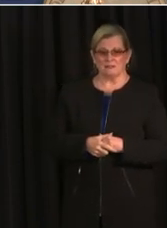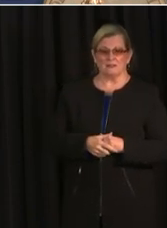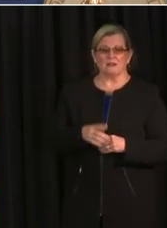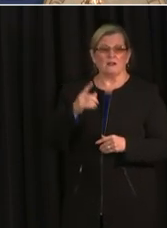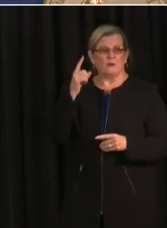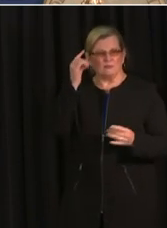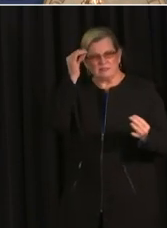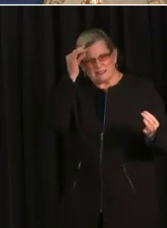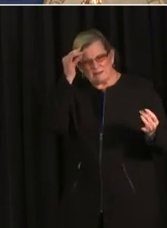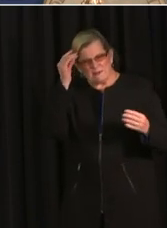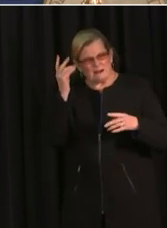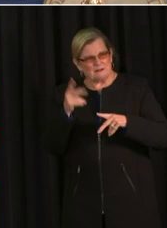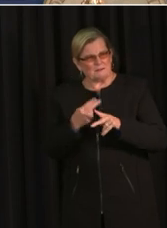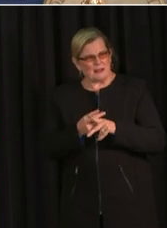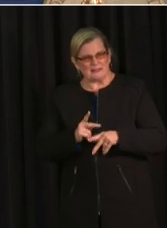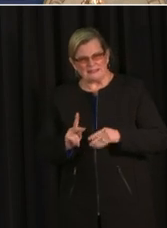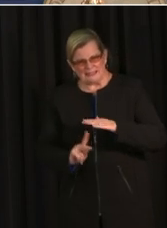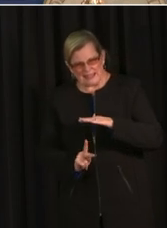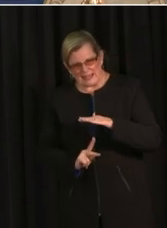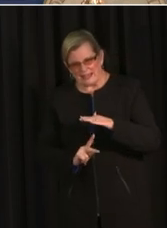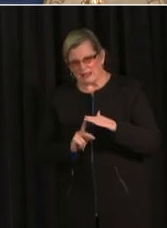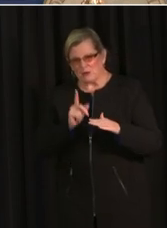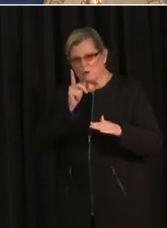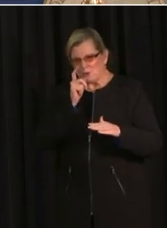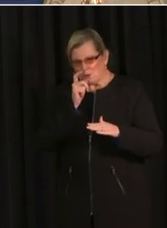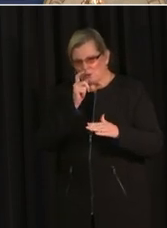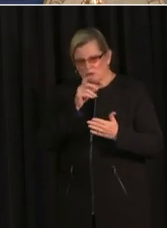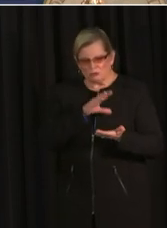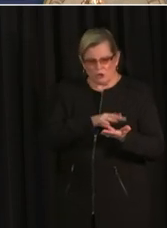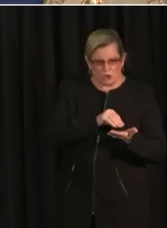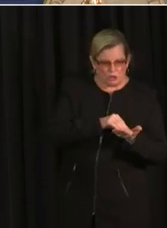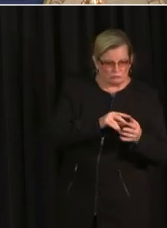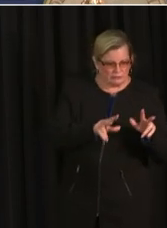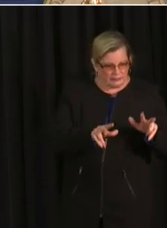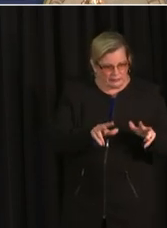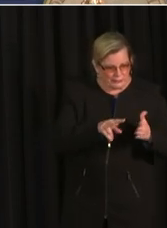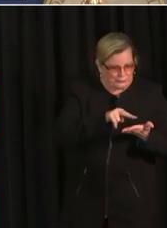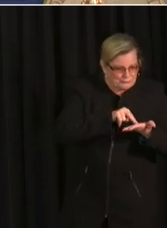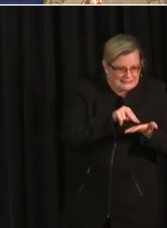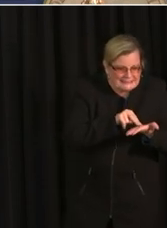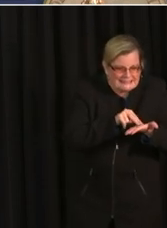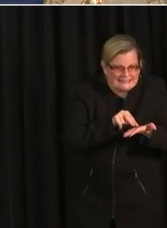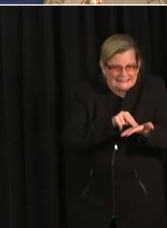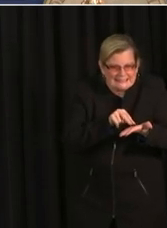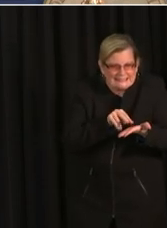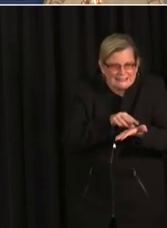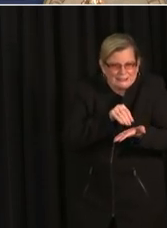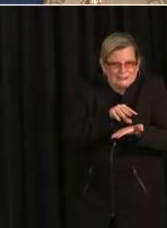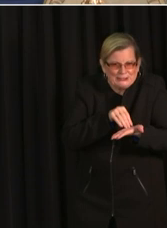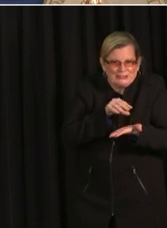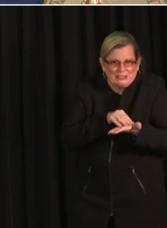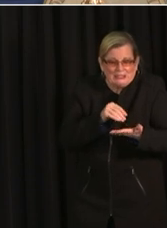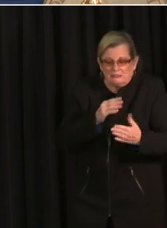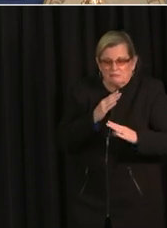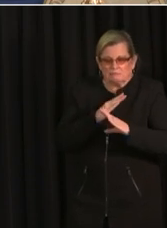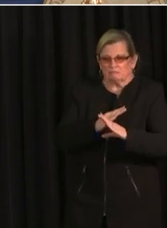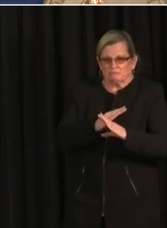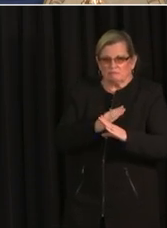about a kindergartner whose learning to read was abruptly stopped